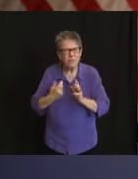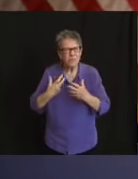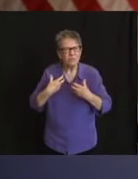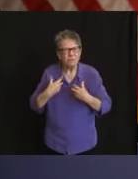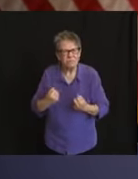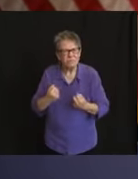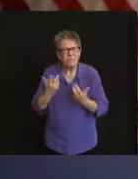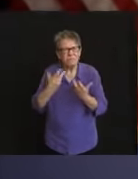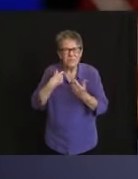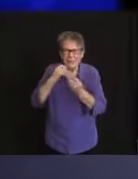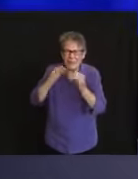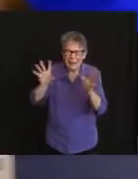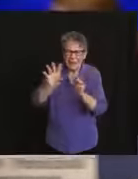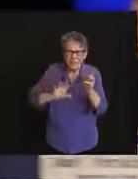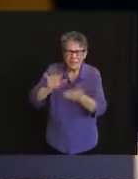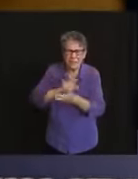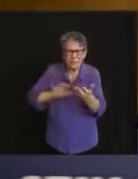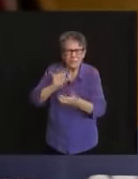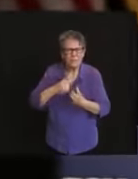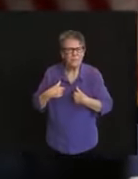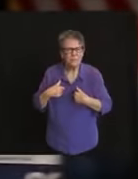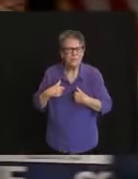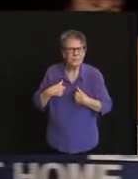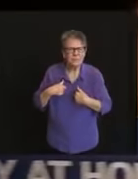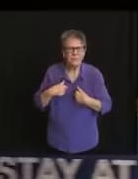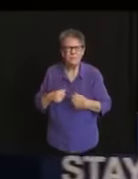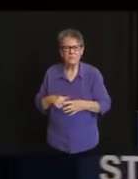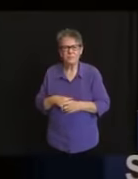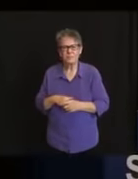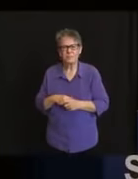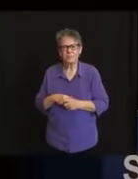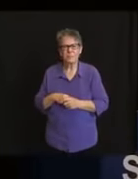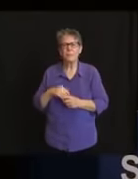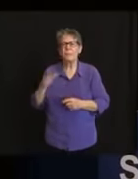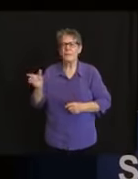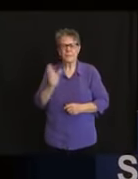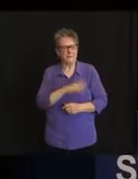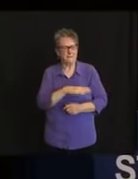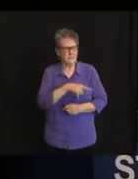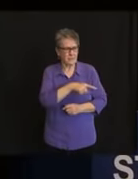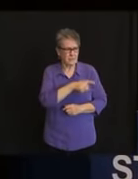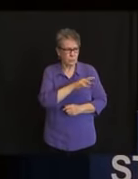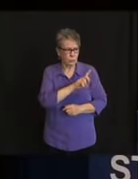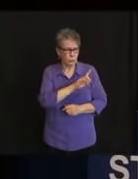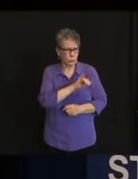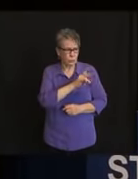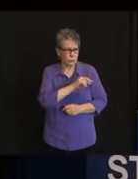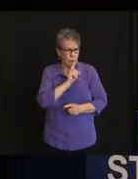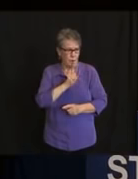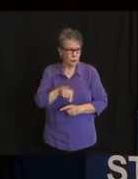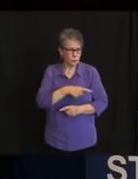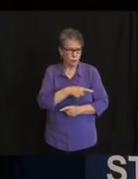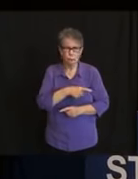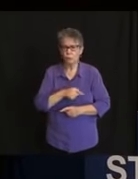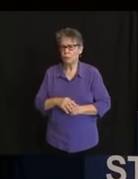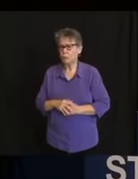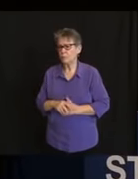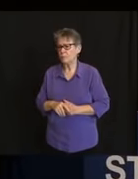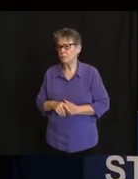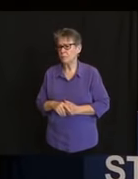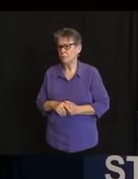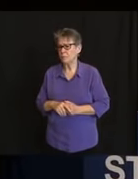swabs? No, so the definition of recovered is actually a very squishy term in